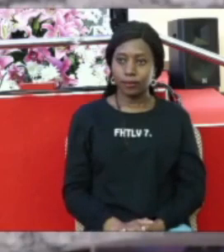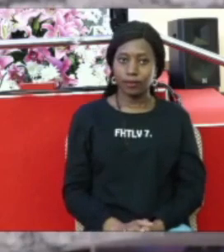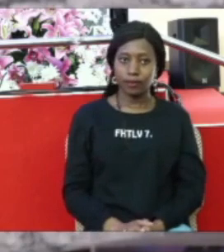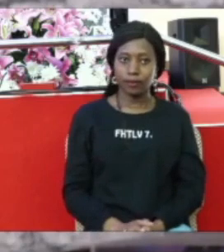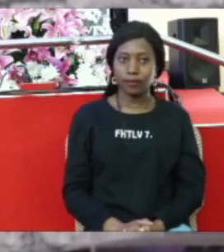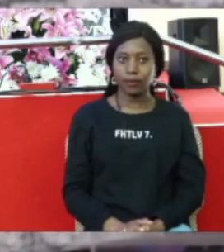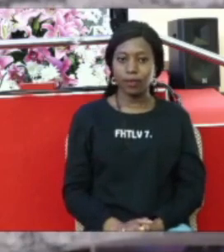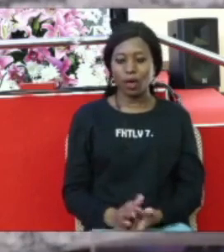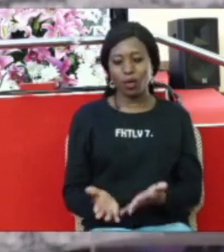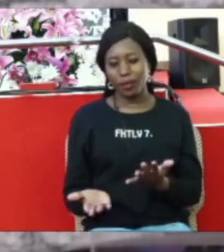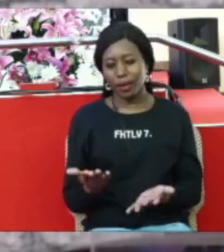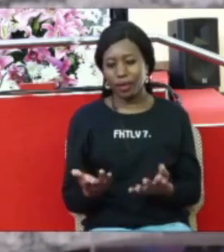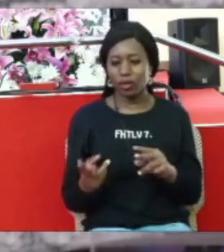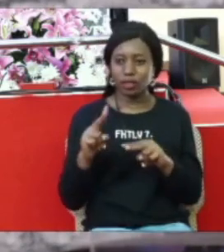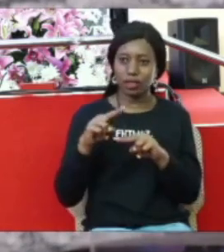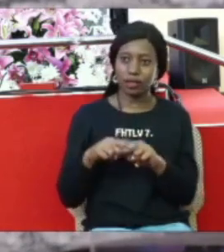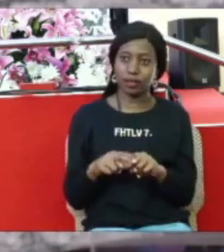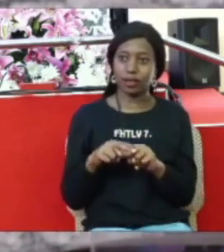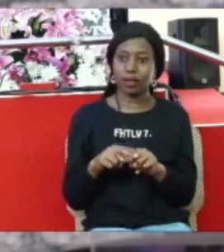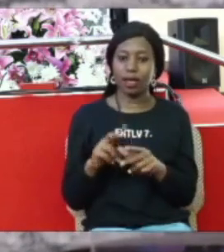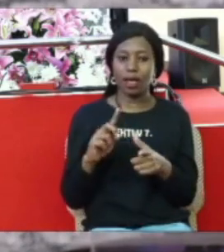uko, umeketi upande gani? Reverend.